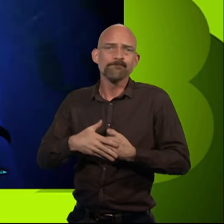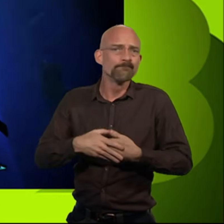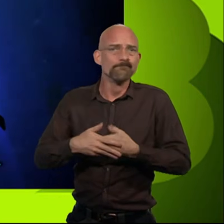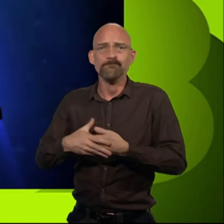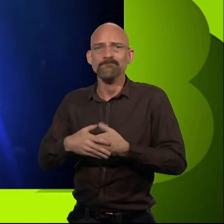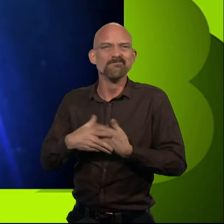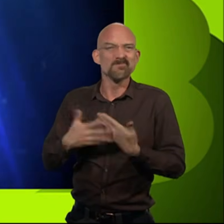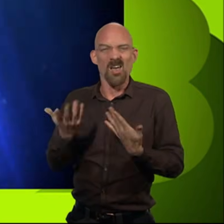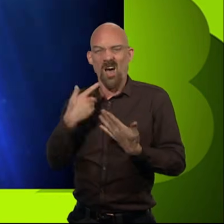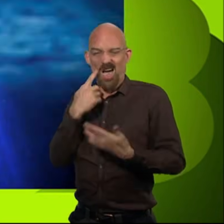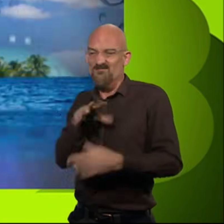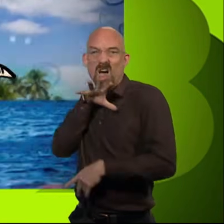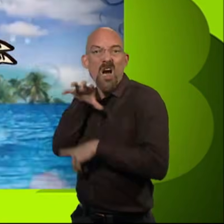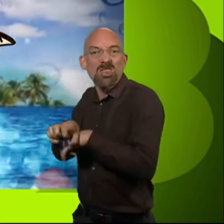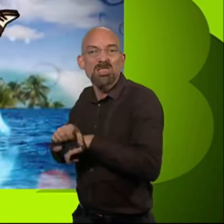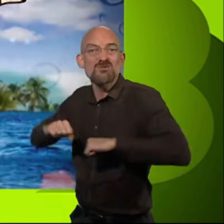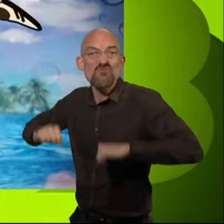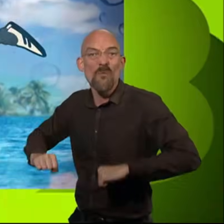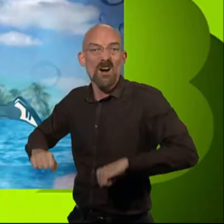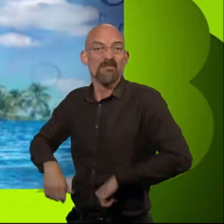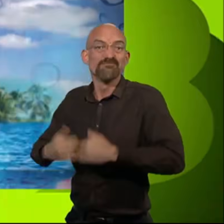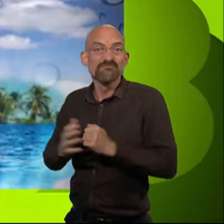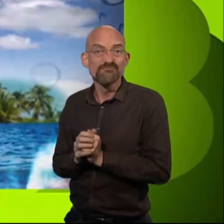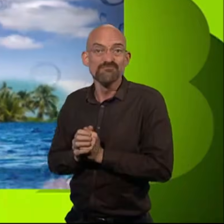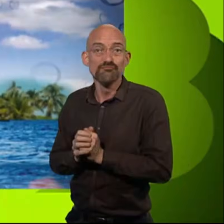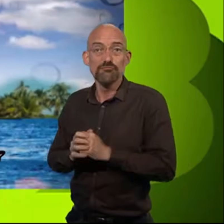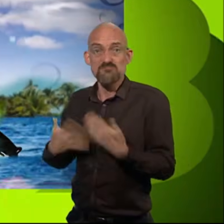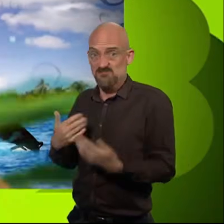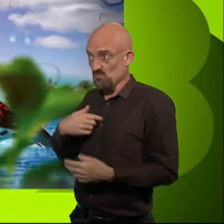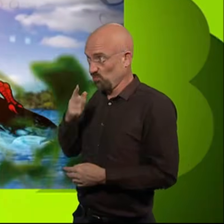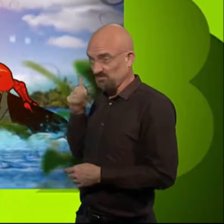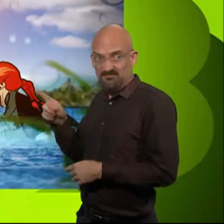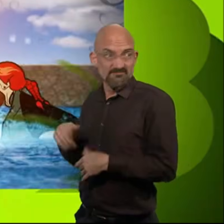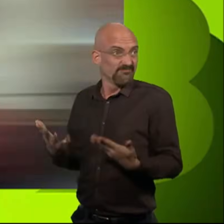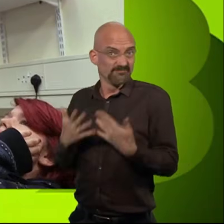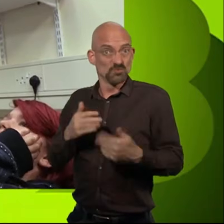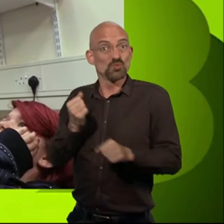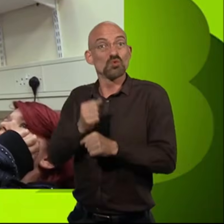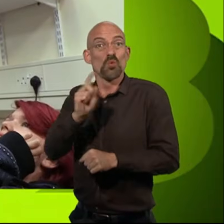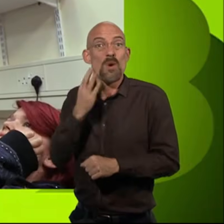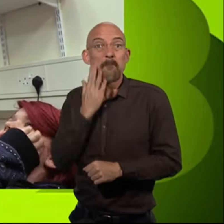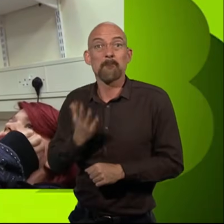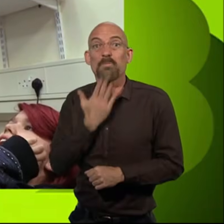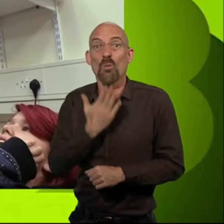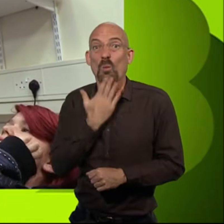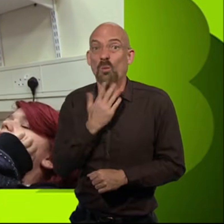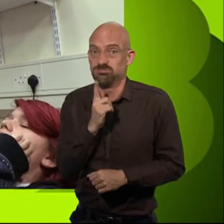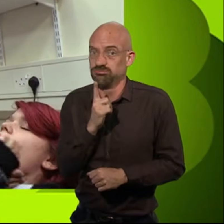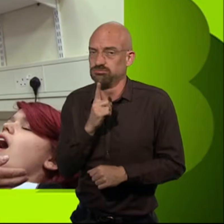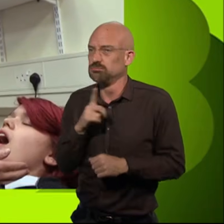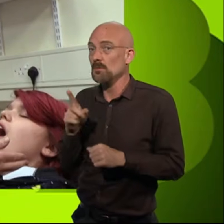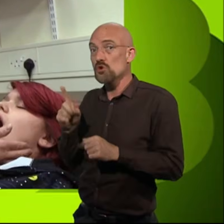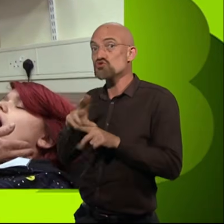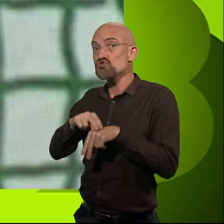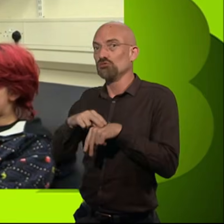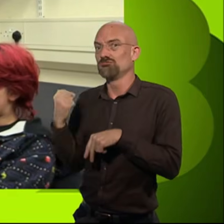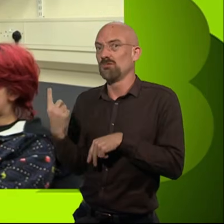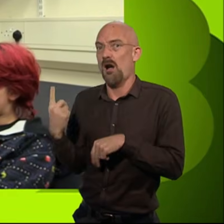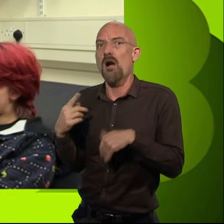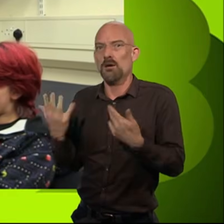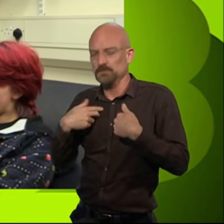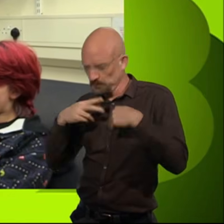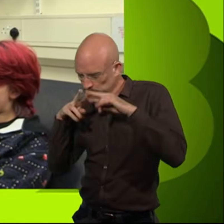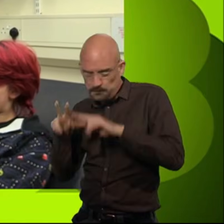wide and bit the sofa. The things you do when you're bored. But we have Dr. Shroot Messerhell on the